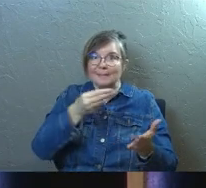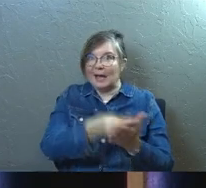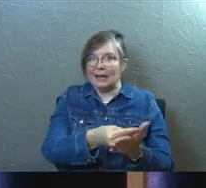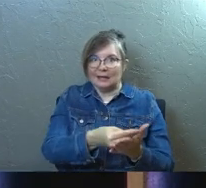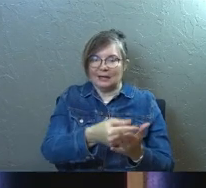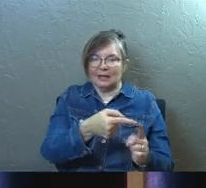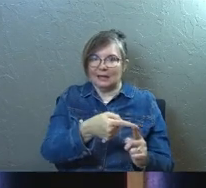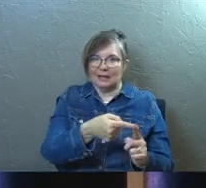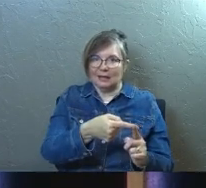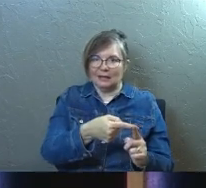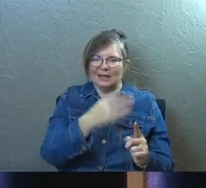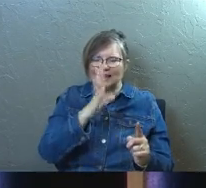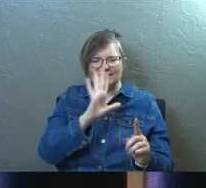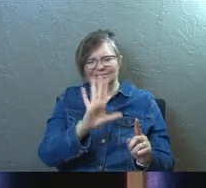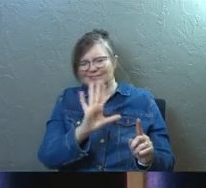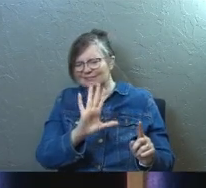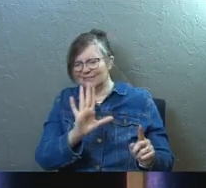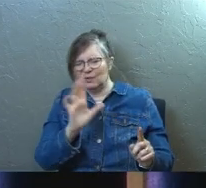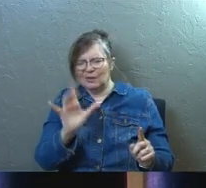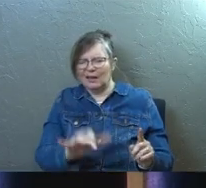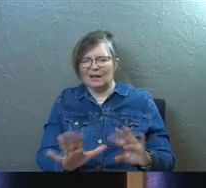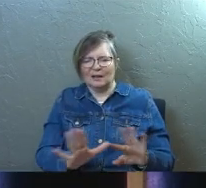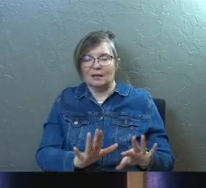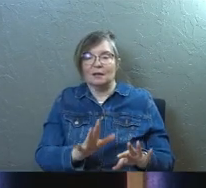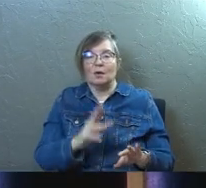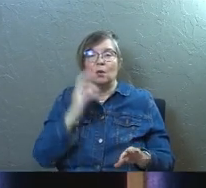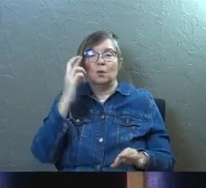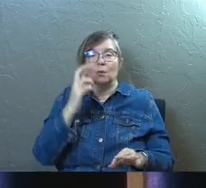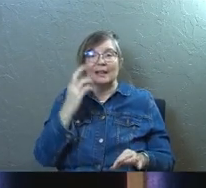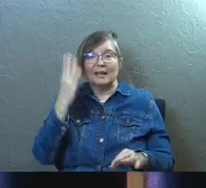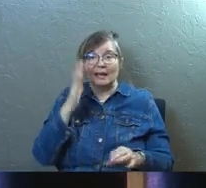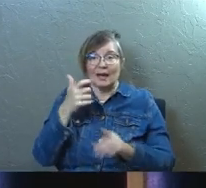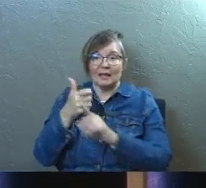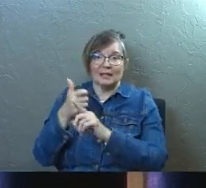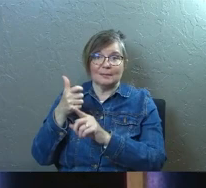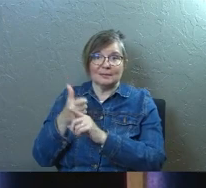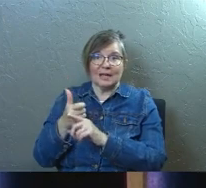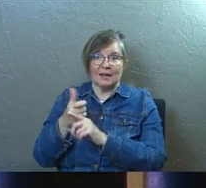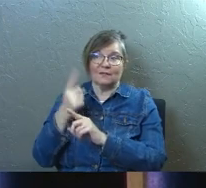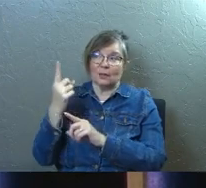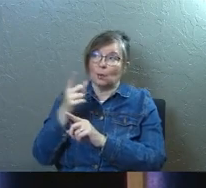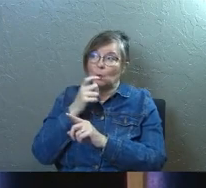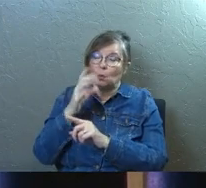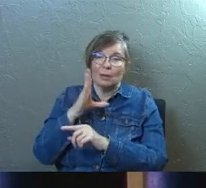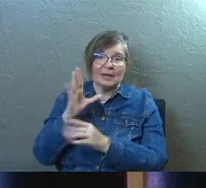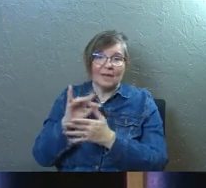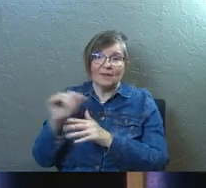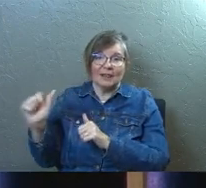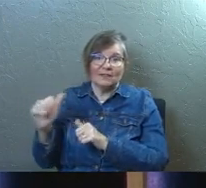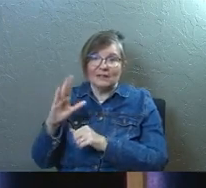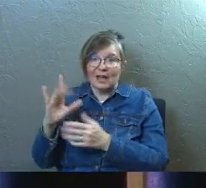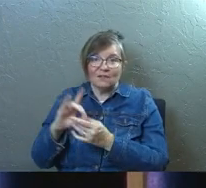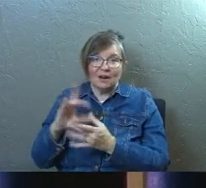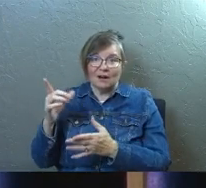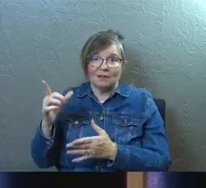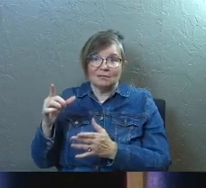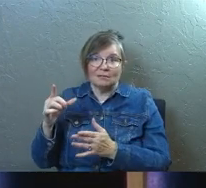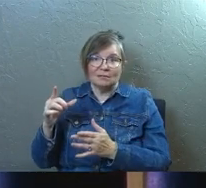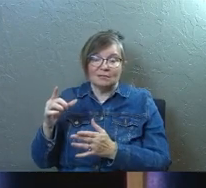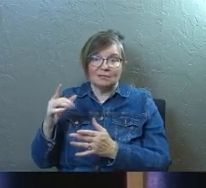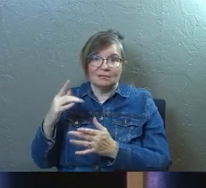money. And he's like, don't do that. Instead, realize that God himself, he's the one who'll never leave you and never let you